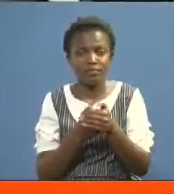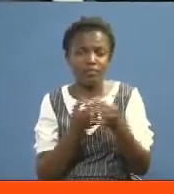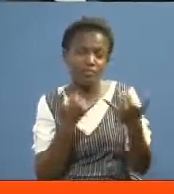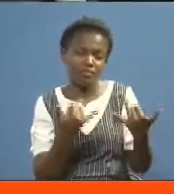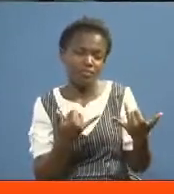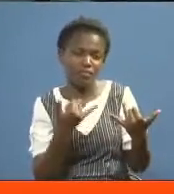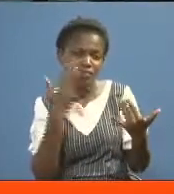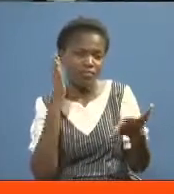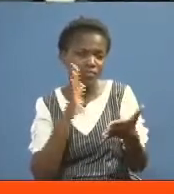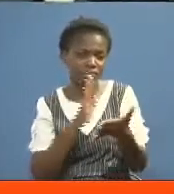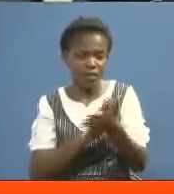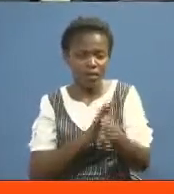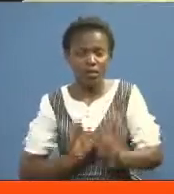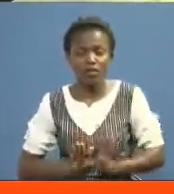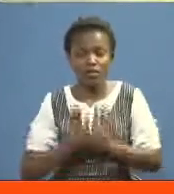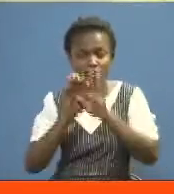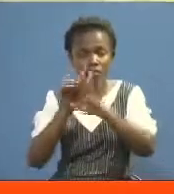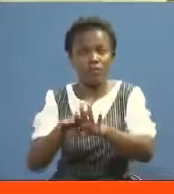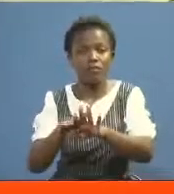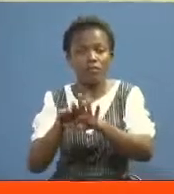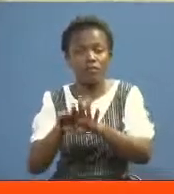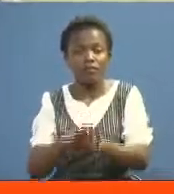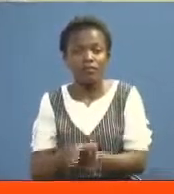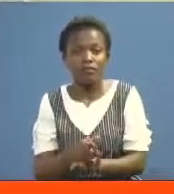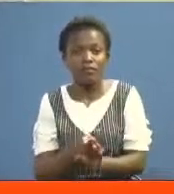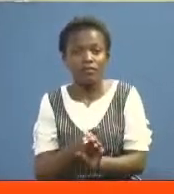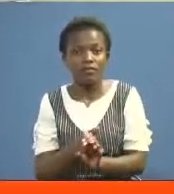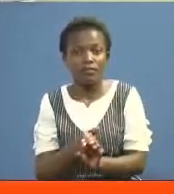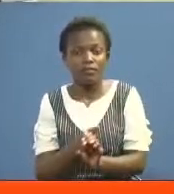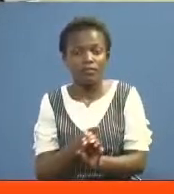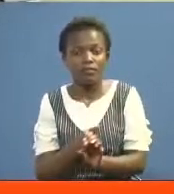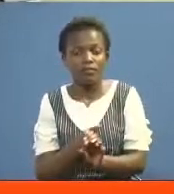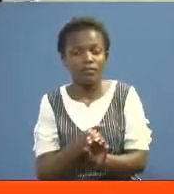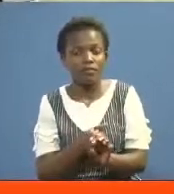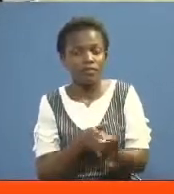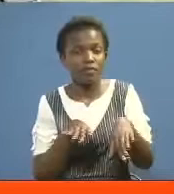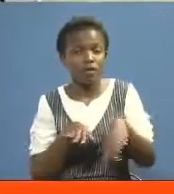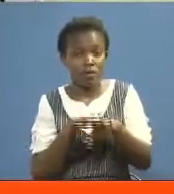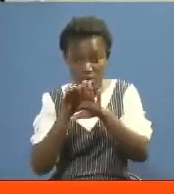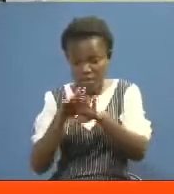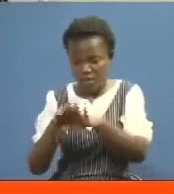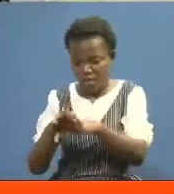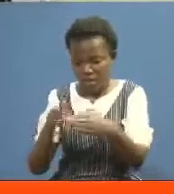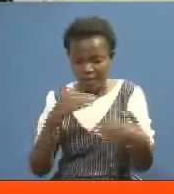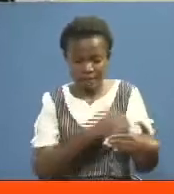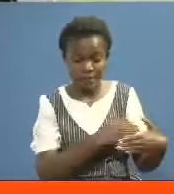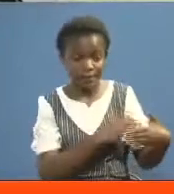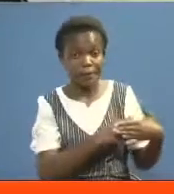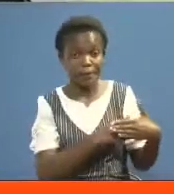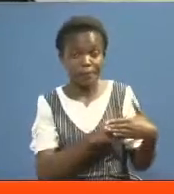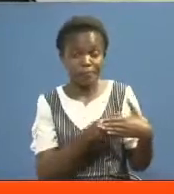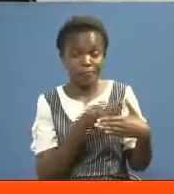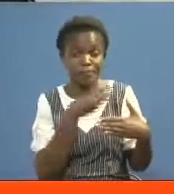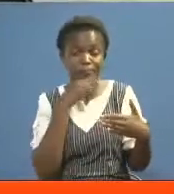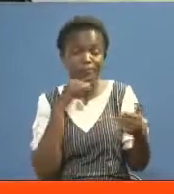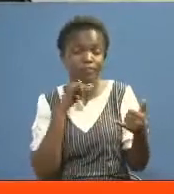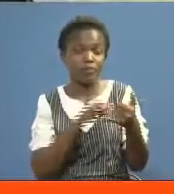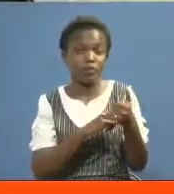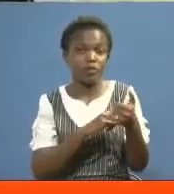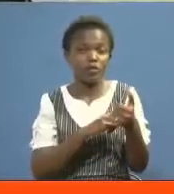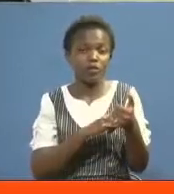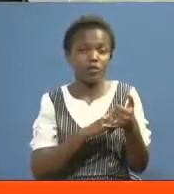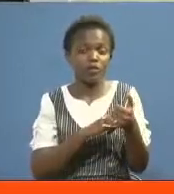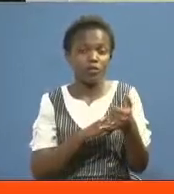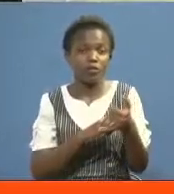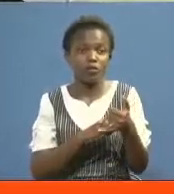now been laid to rest and buried in a grave dug next to her late husband, Hussein Onyango